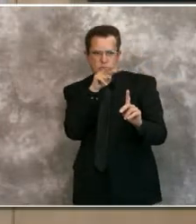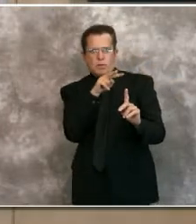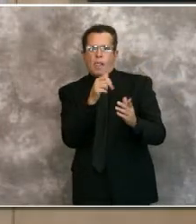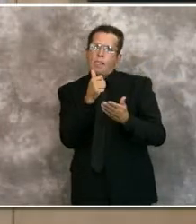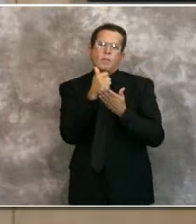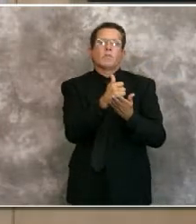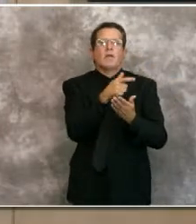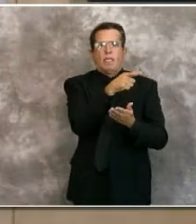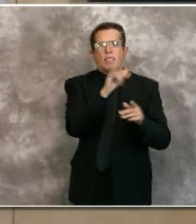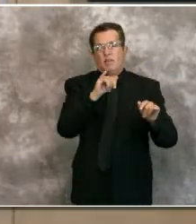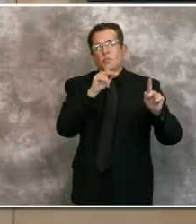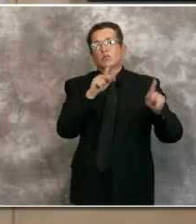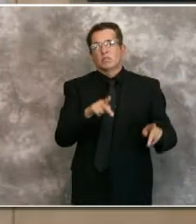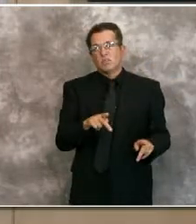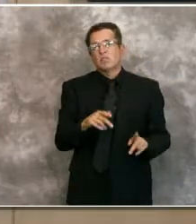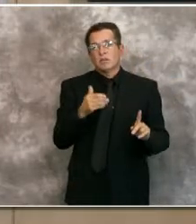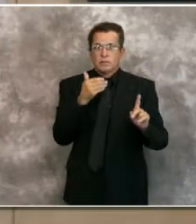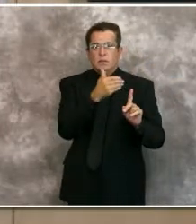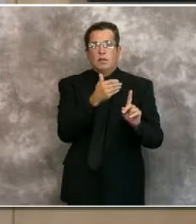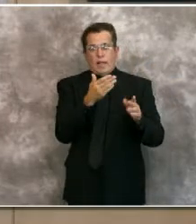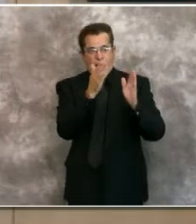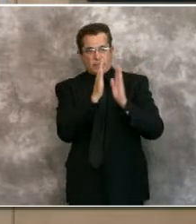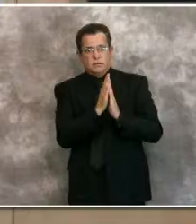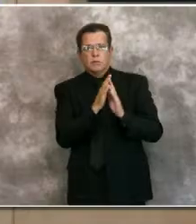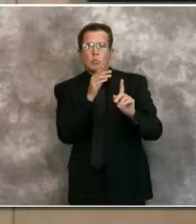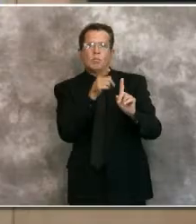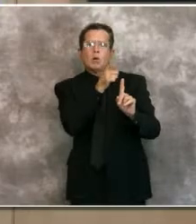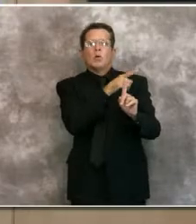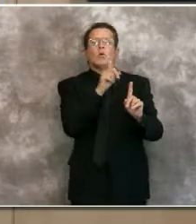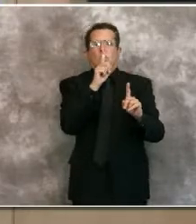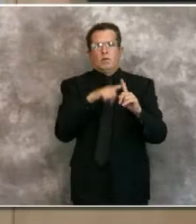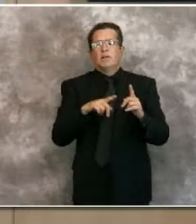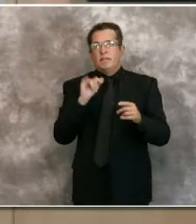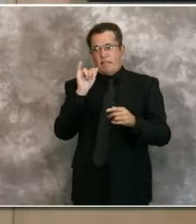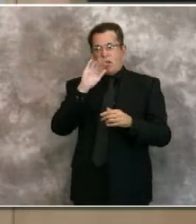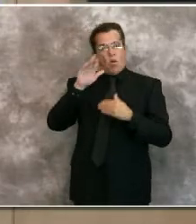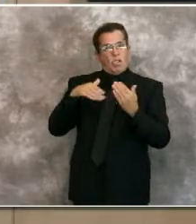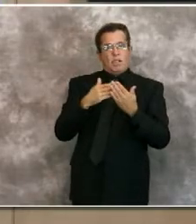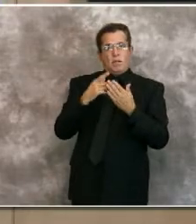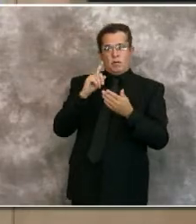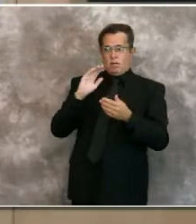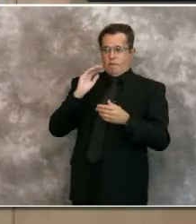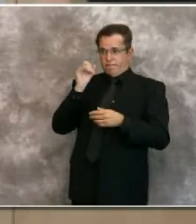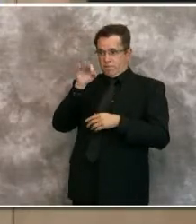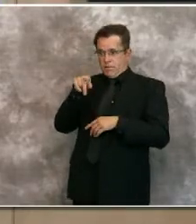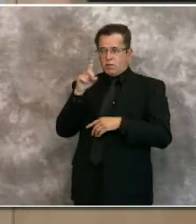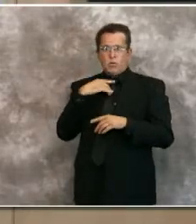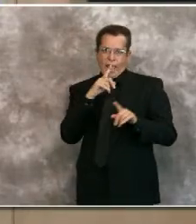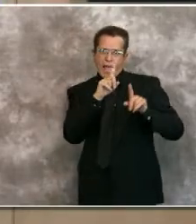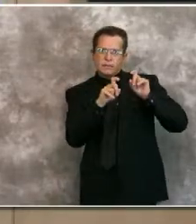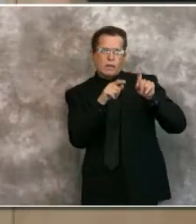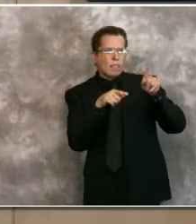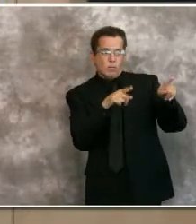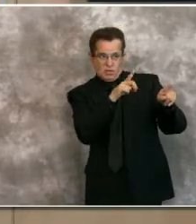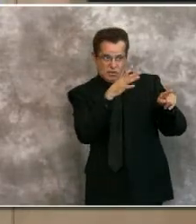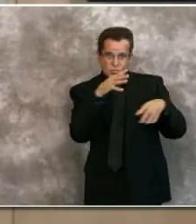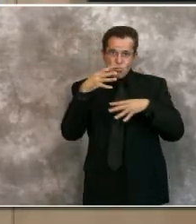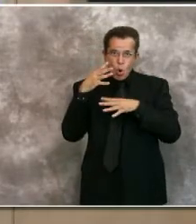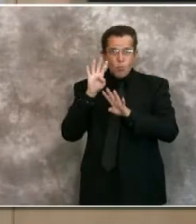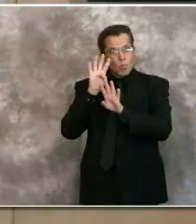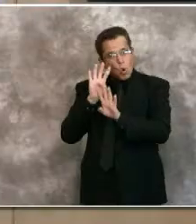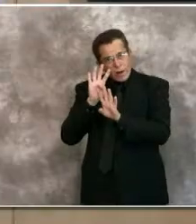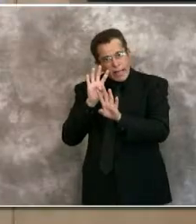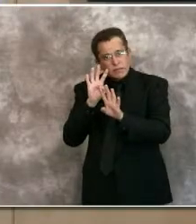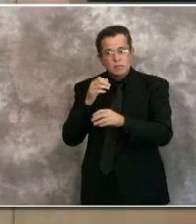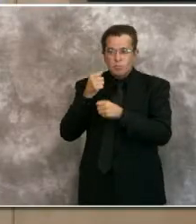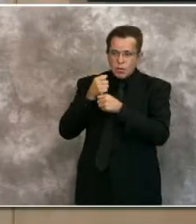individual close contacts. They're certainly asked about all of the types of activities we've talked about, whether they've been at protests, whether they have been out